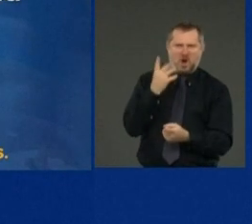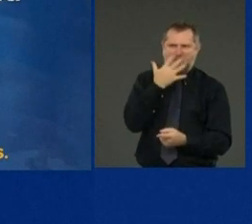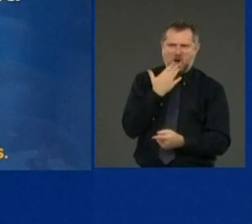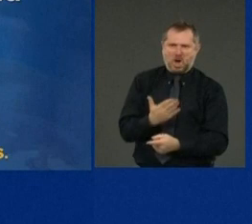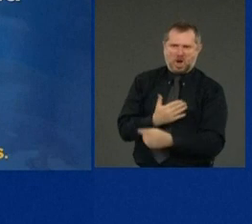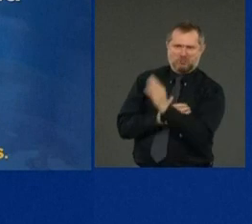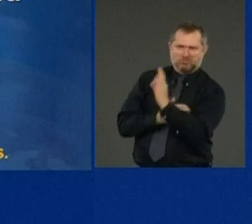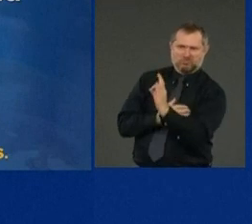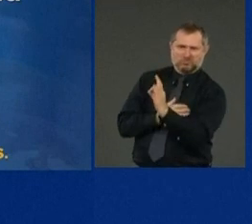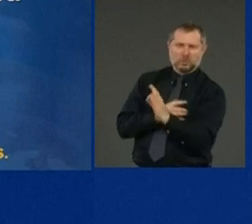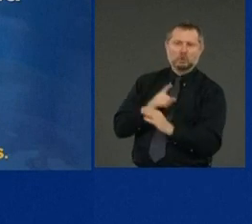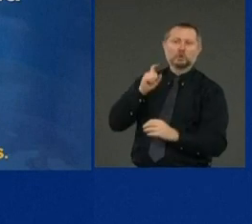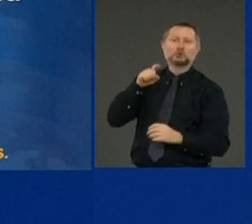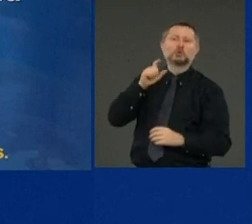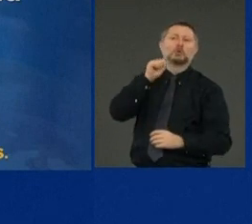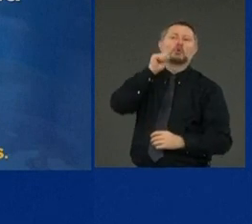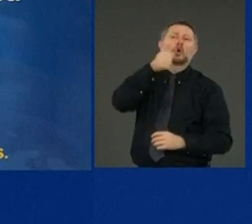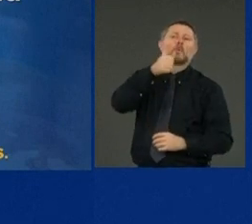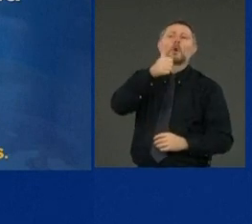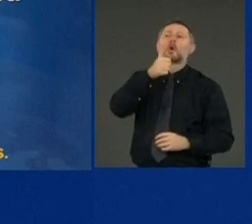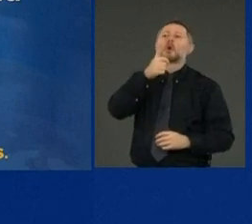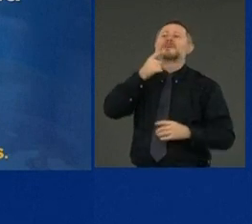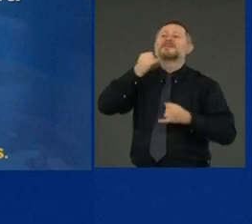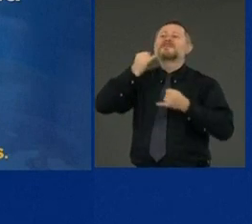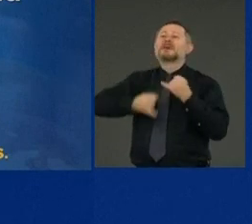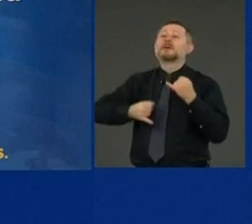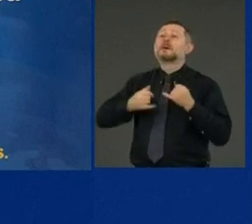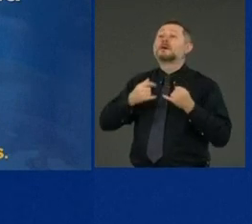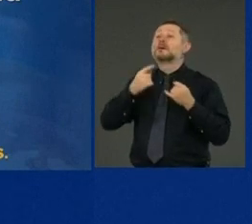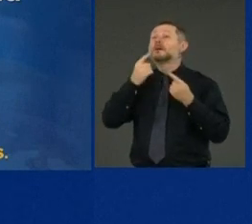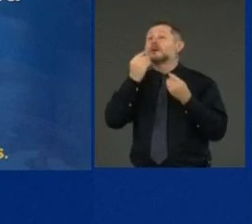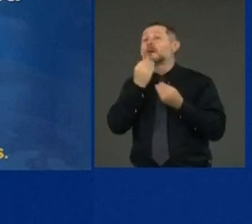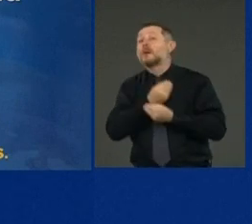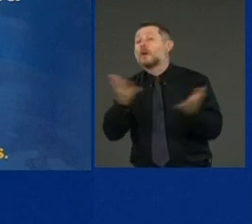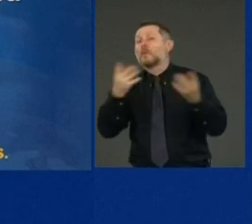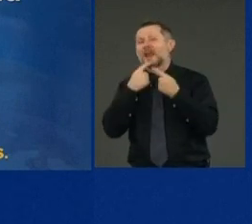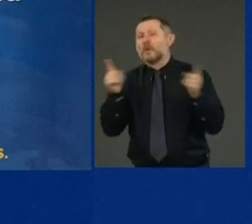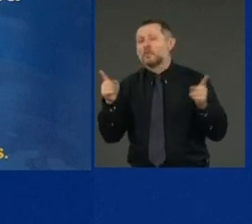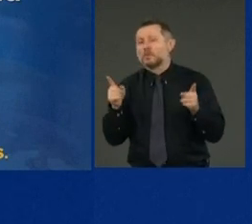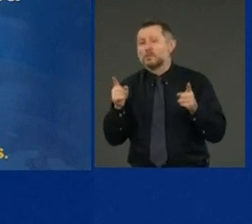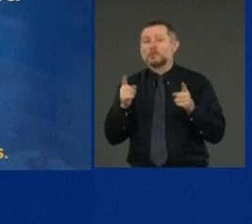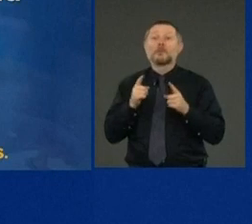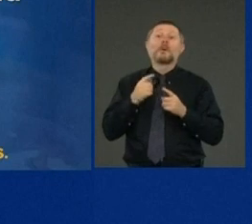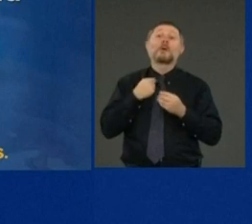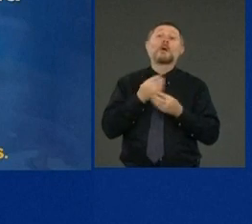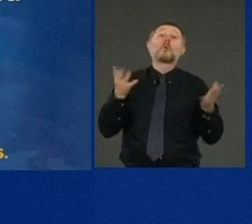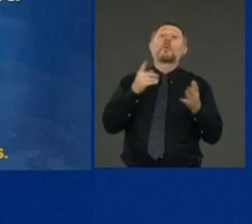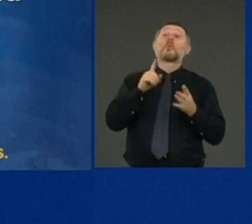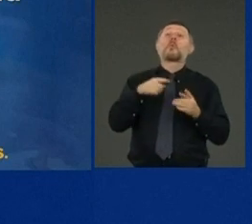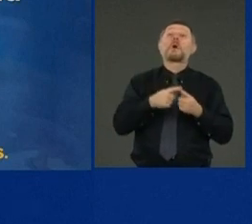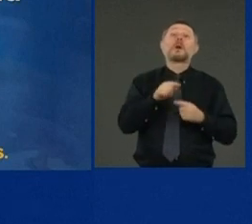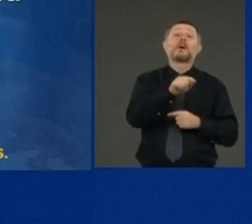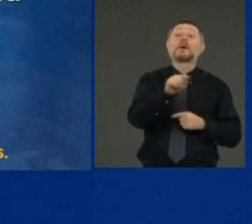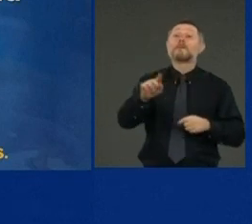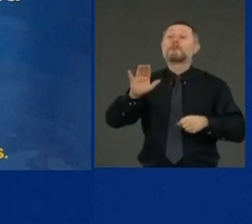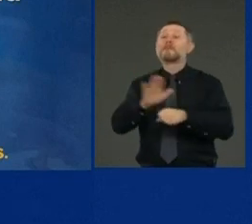final announcement tomorrow. But I am saying businesses should plan on